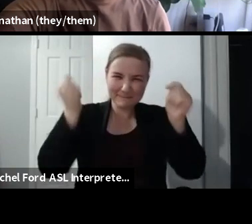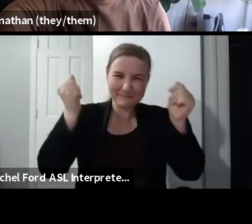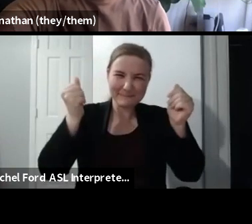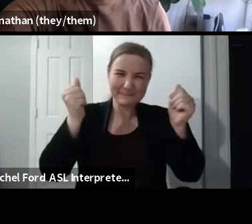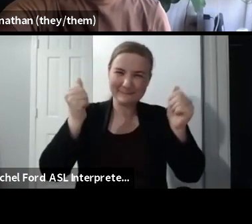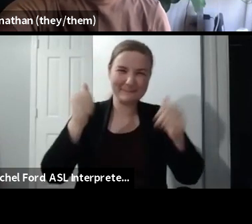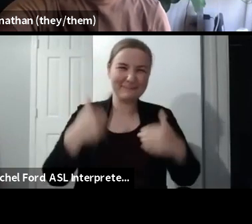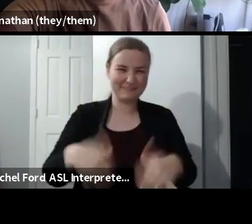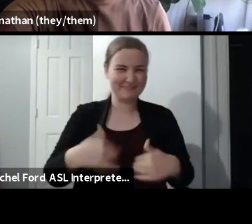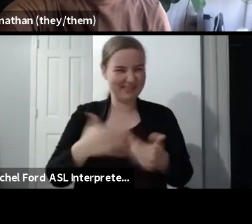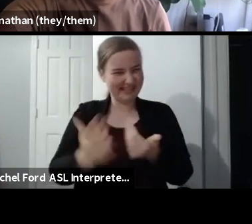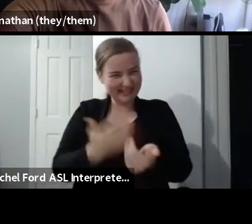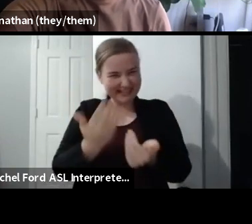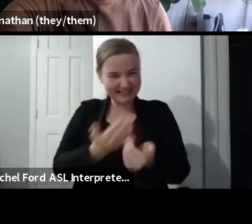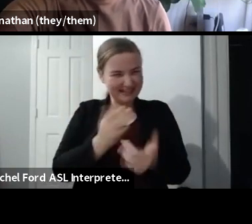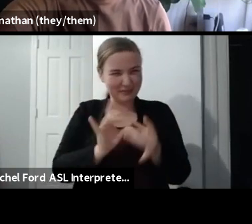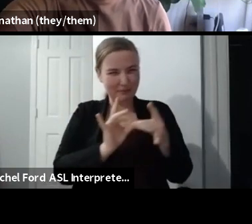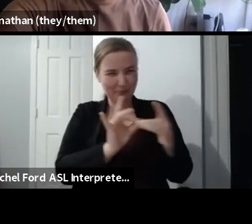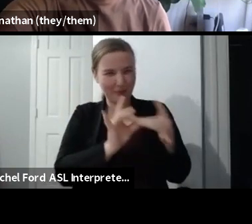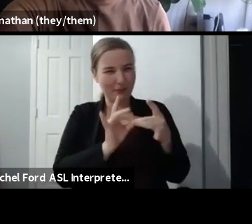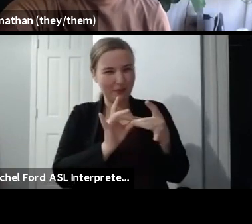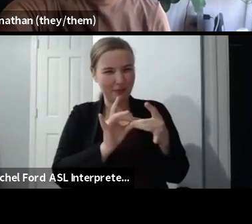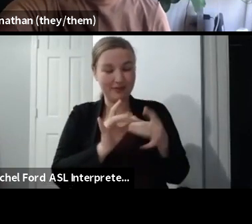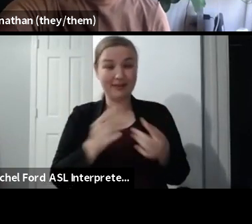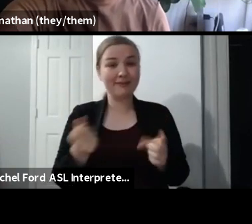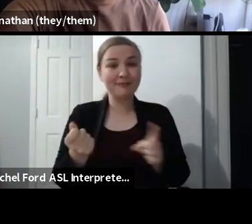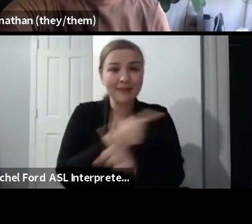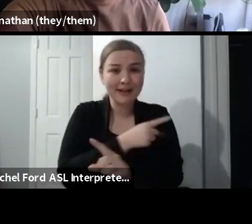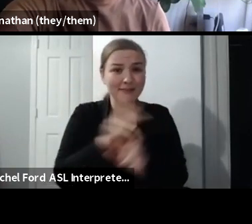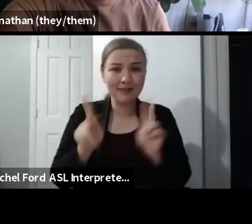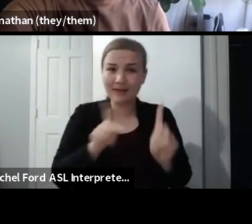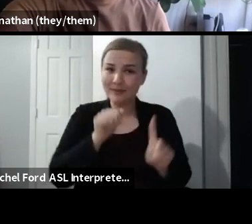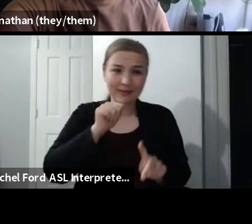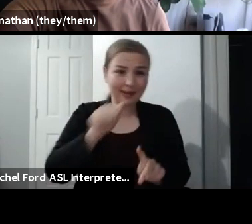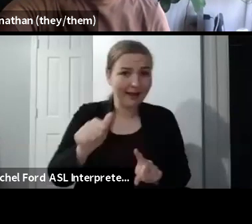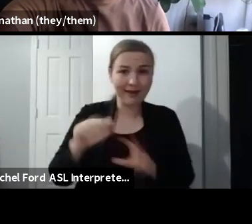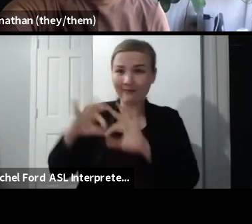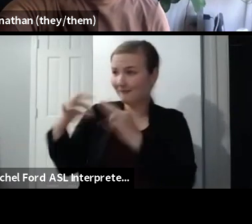help you get there with random people. And this is,